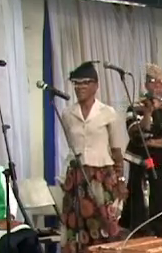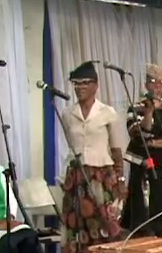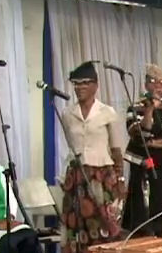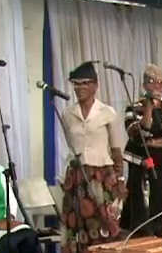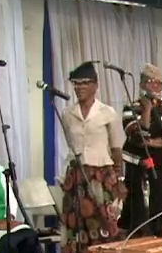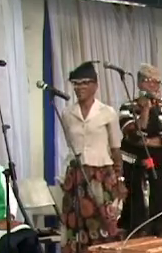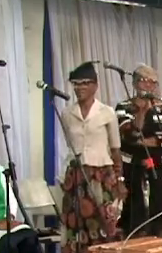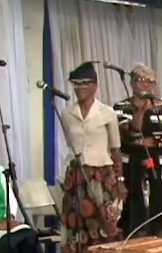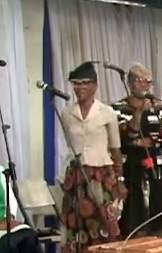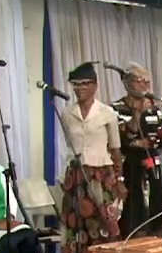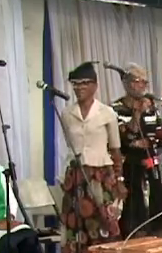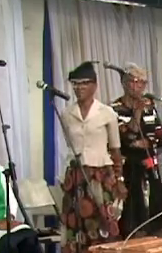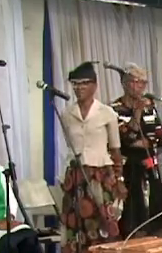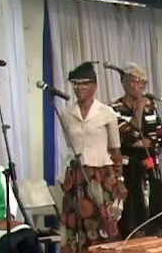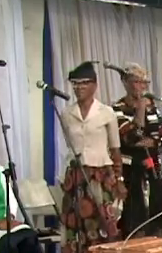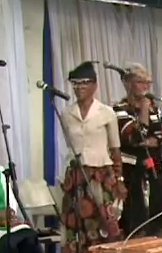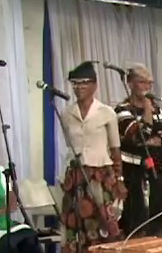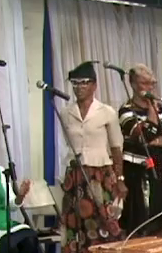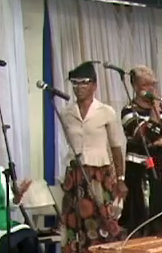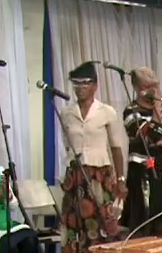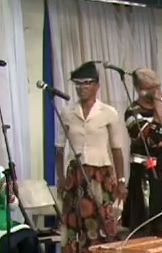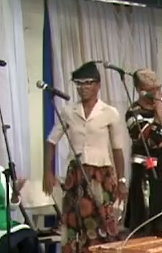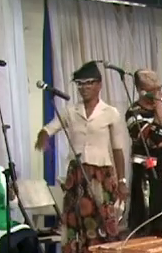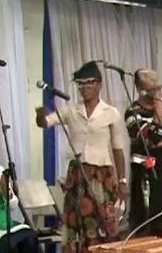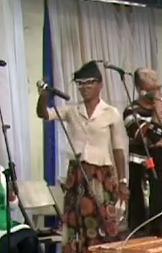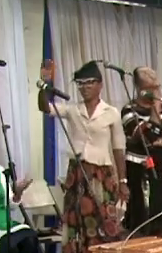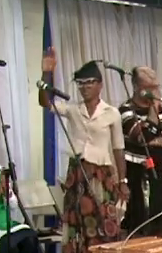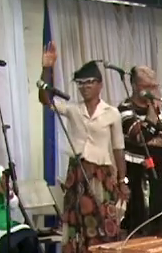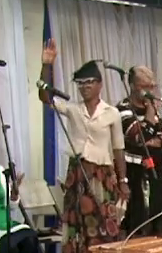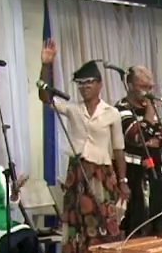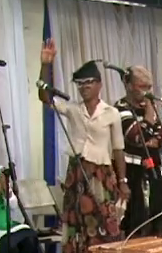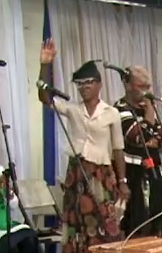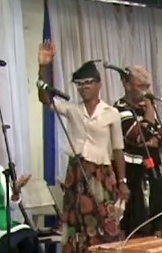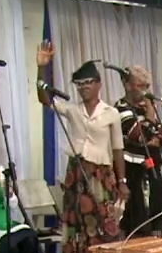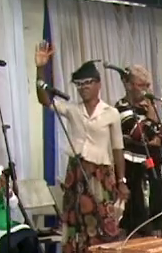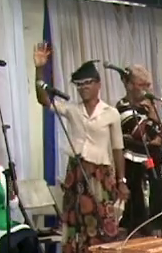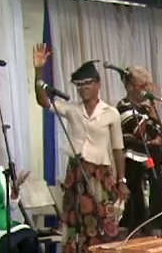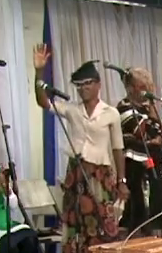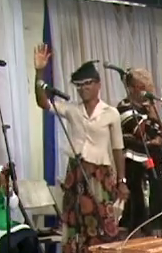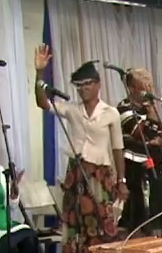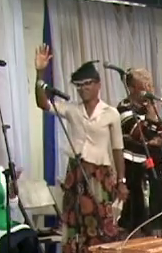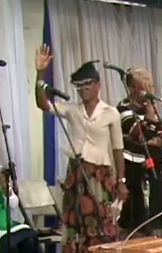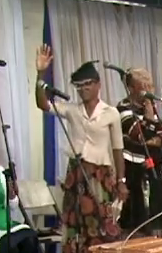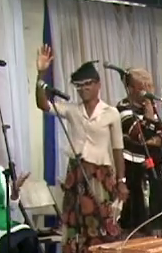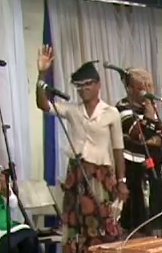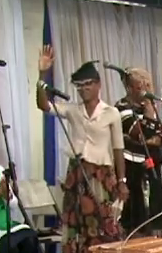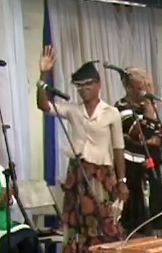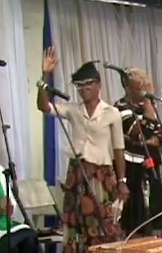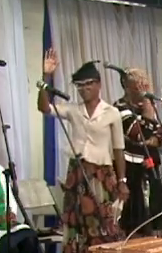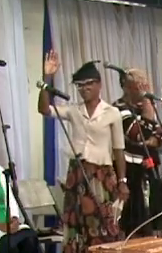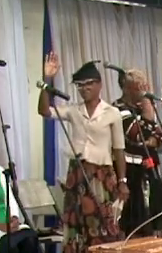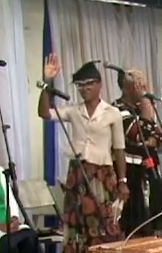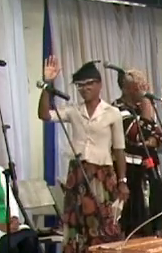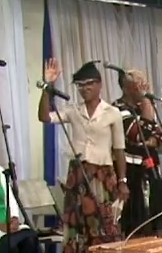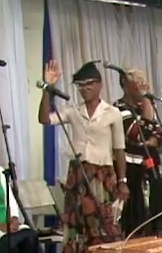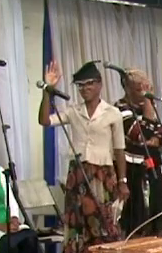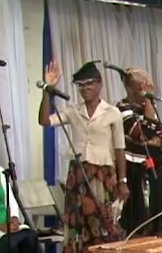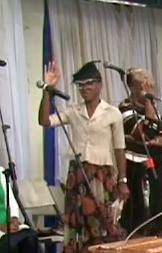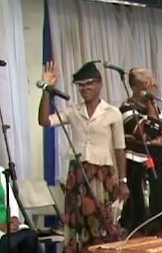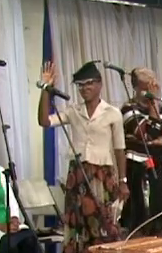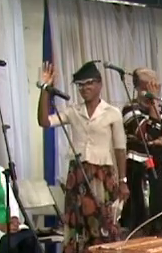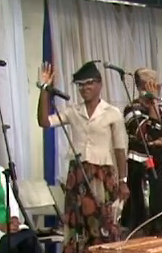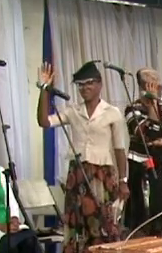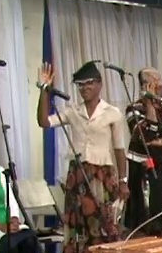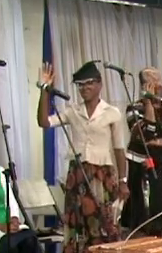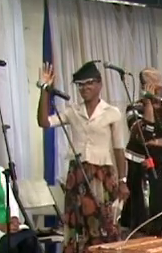standard against the enemy. And so when I trust in God, I'm a living witness, a living